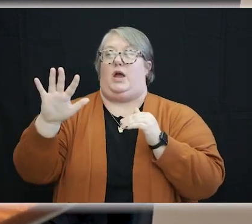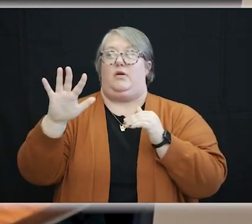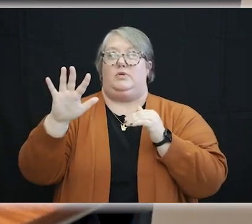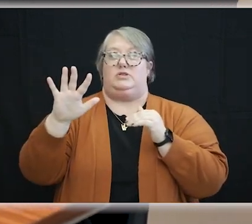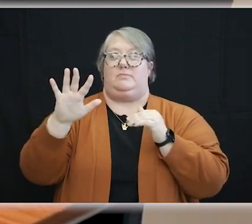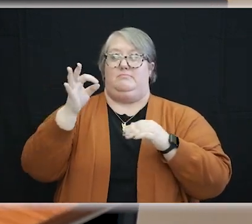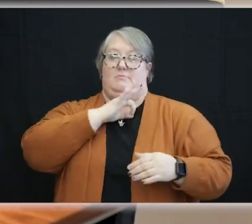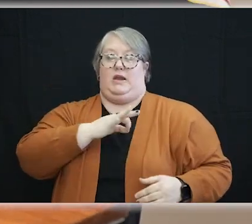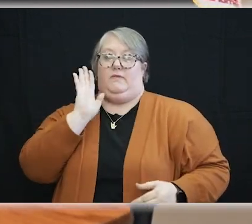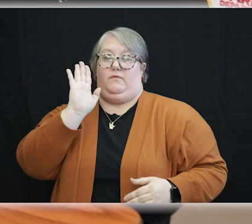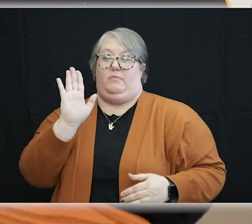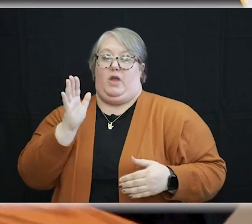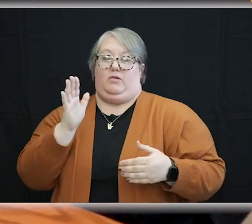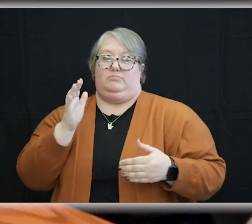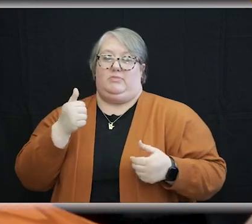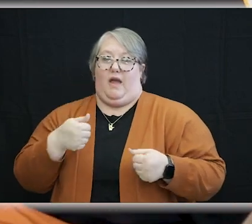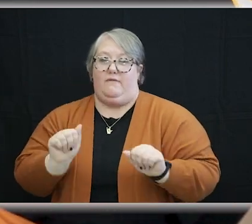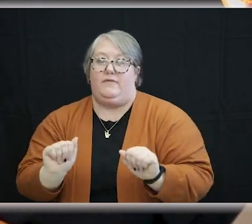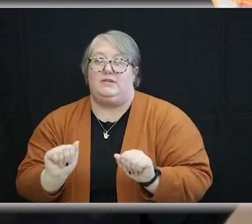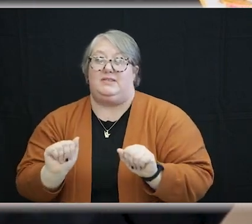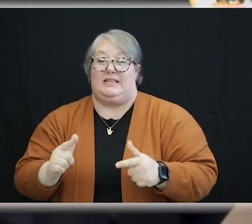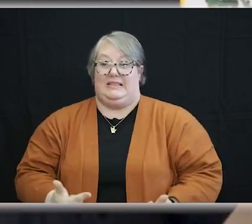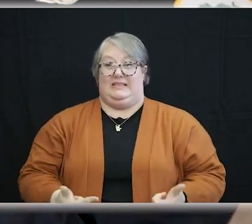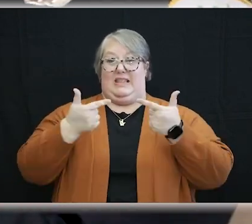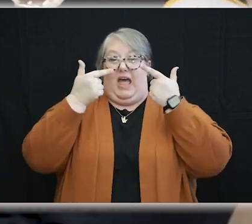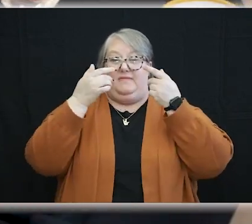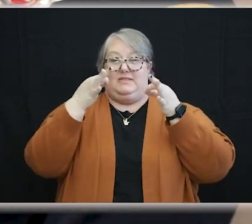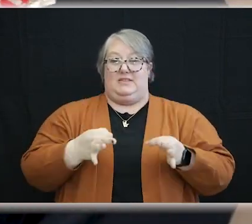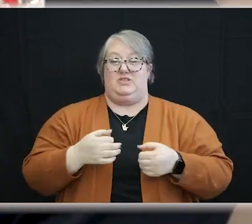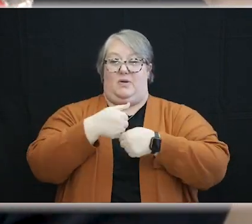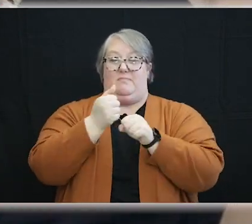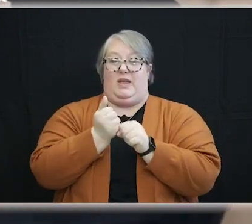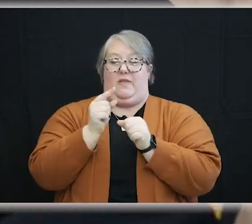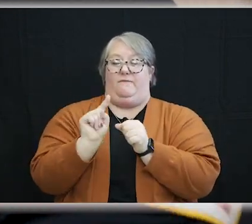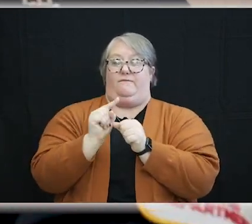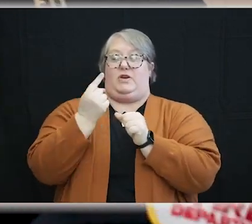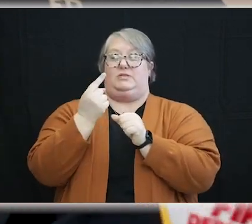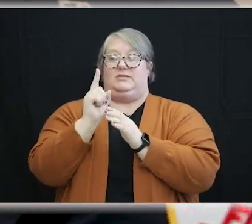are hoping the entire region benefits from their efforts because life